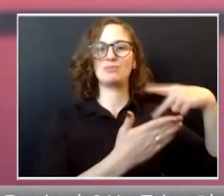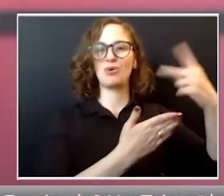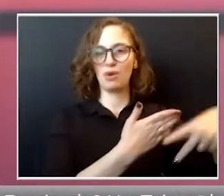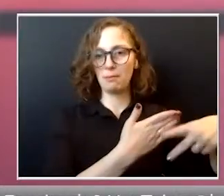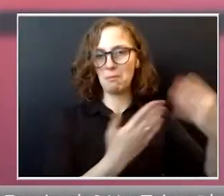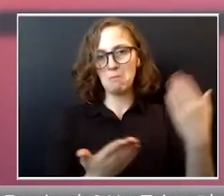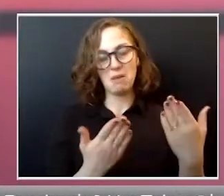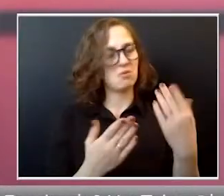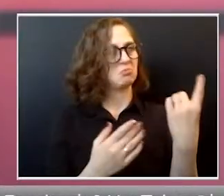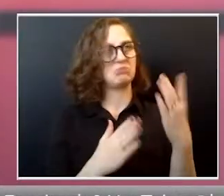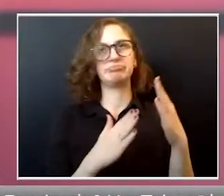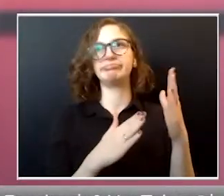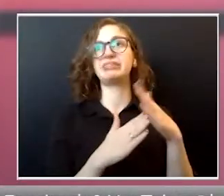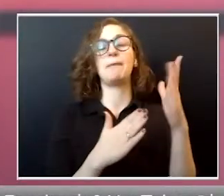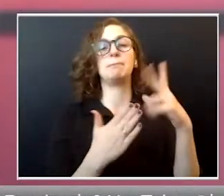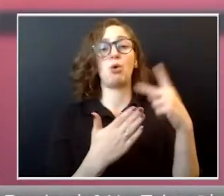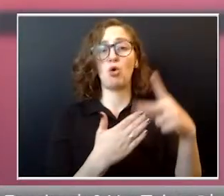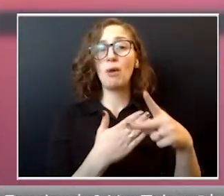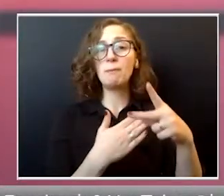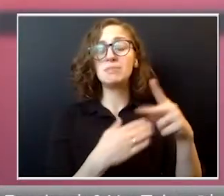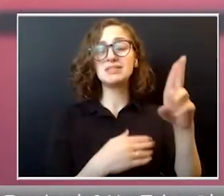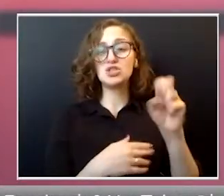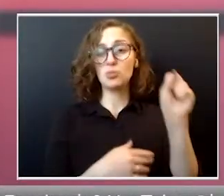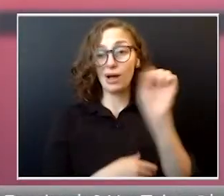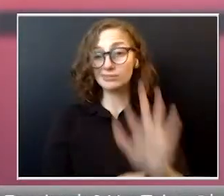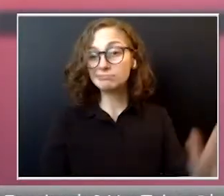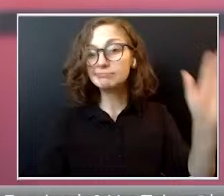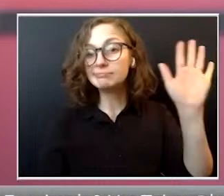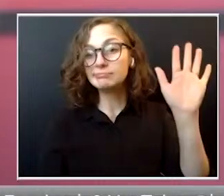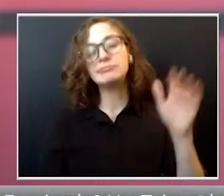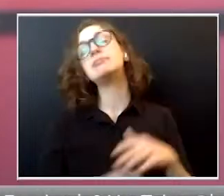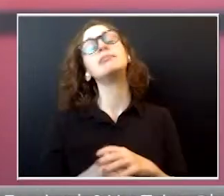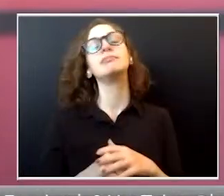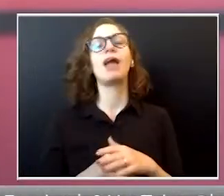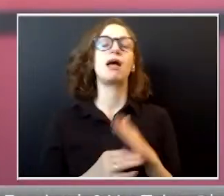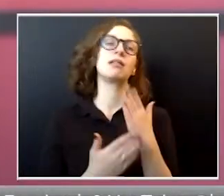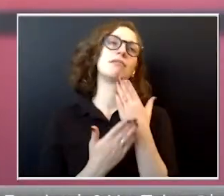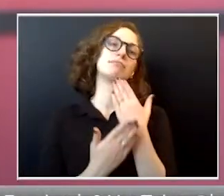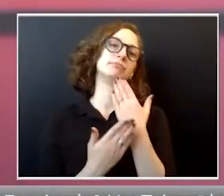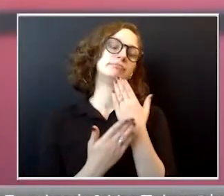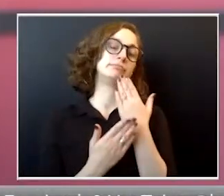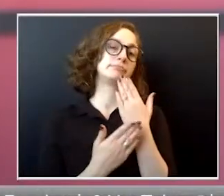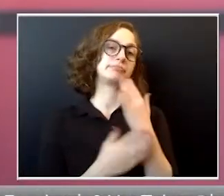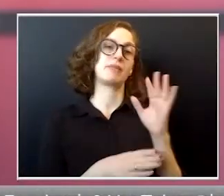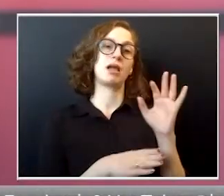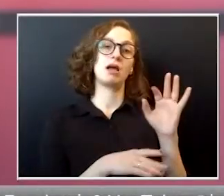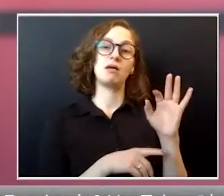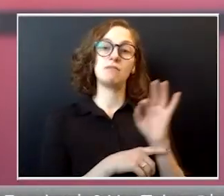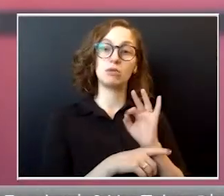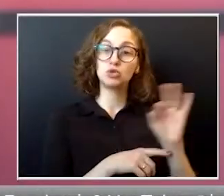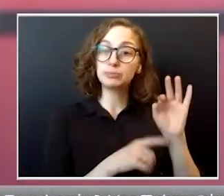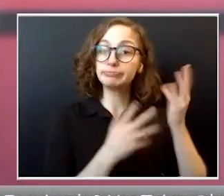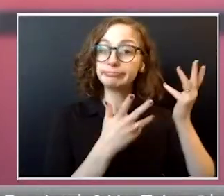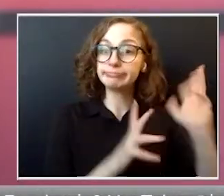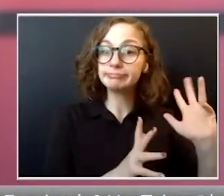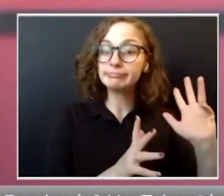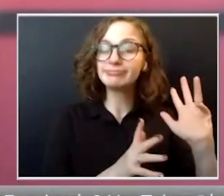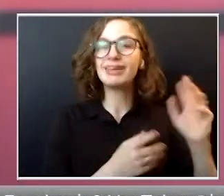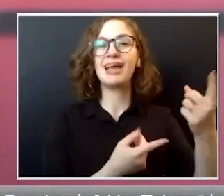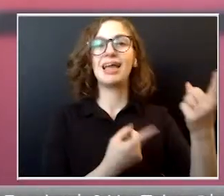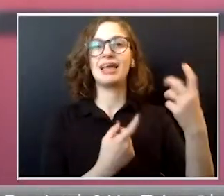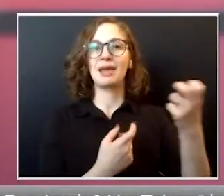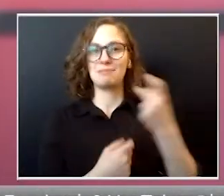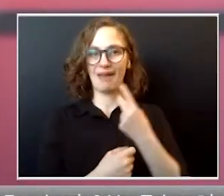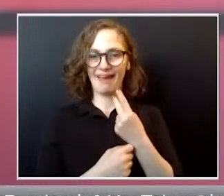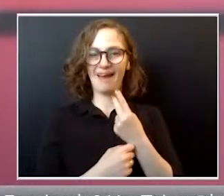country. And then, thankfully, when he finished there, he actually really did come back to interview for a job